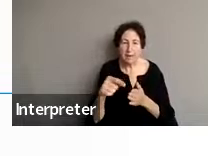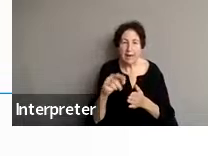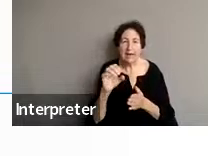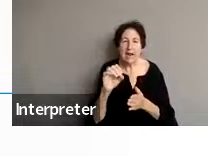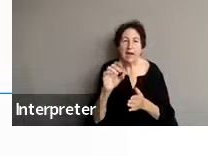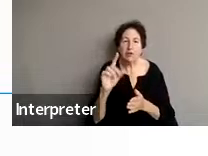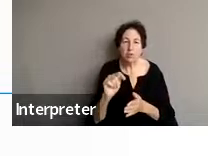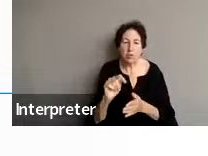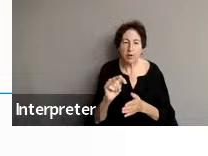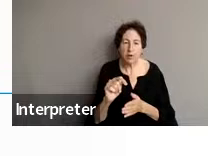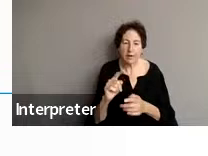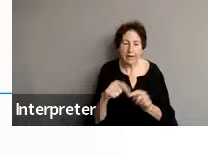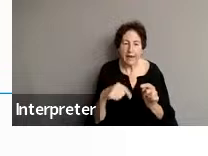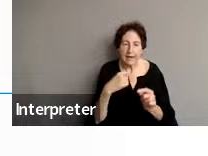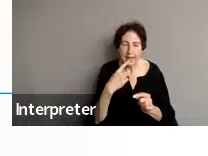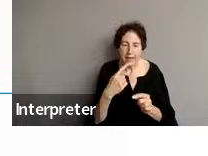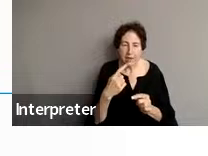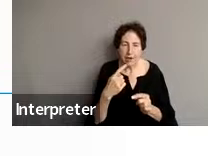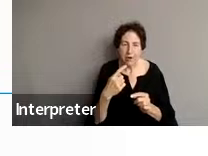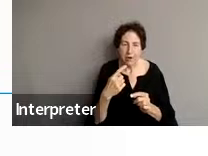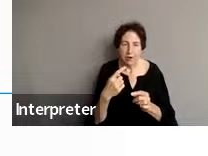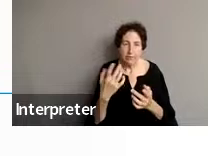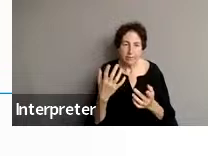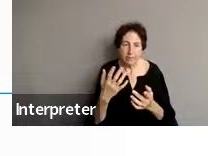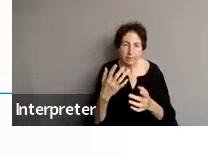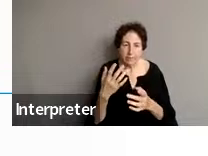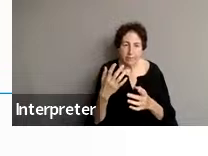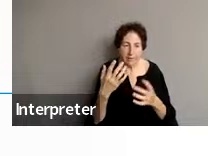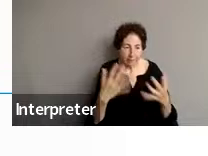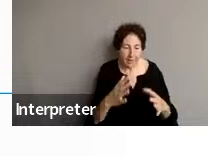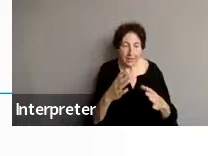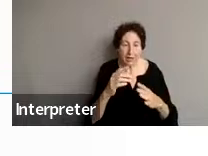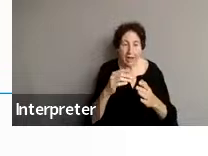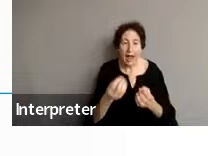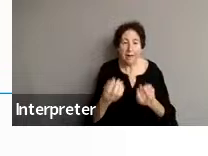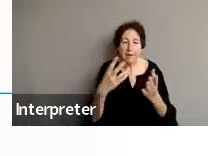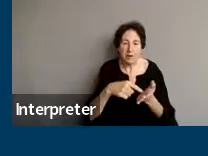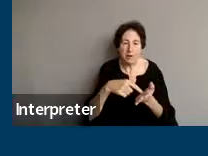October. So can't tell you post-approval just yet.